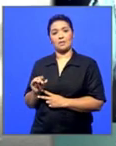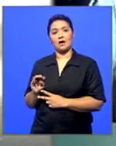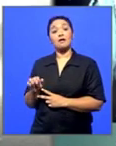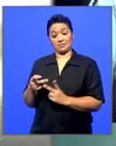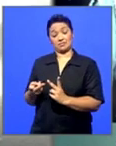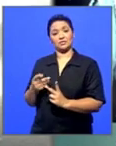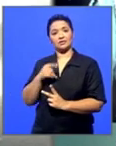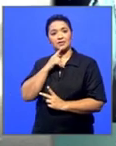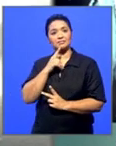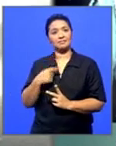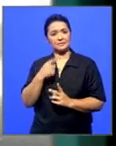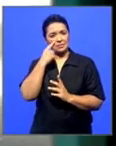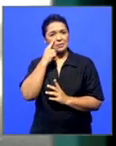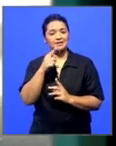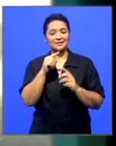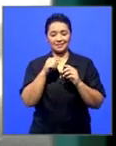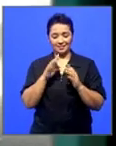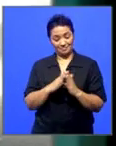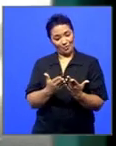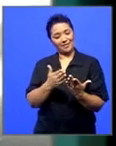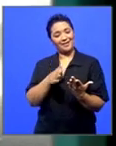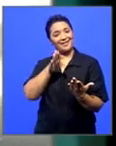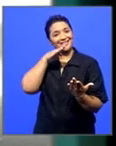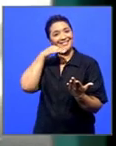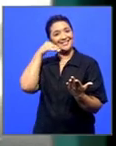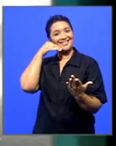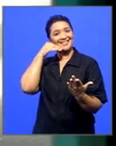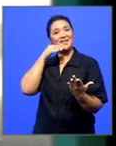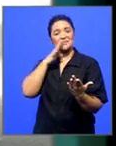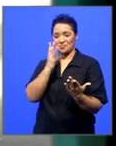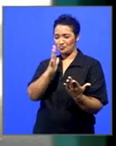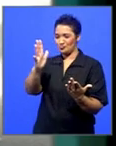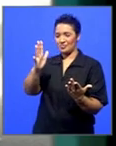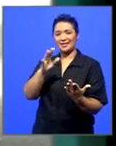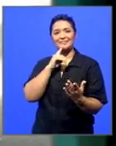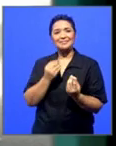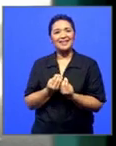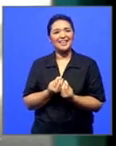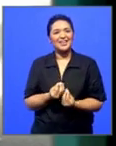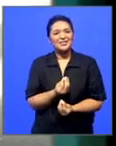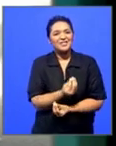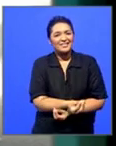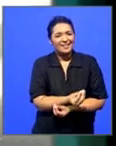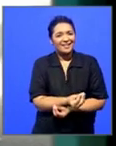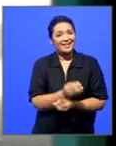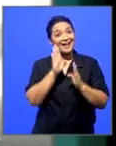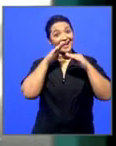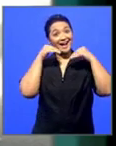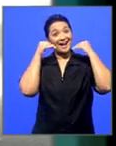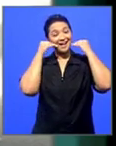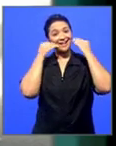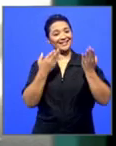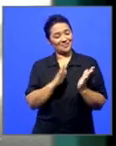And, you should have seen his smile in a beaming face. It was like a little child getting a